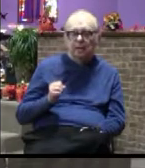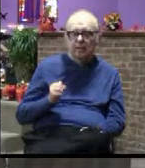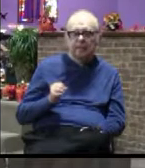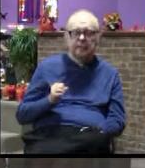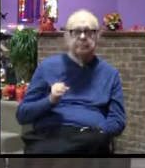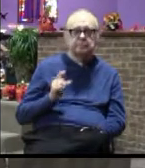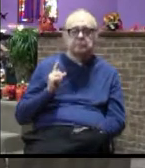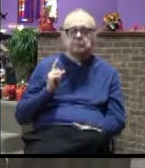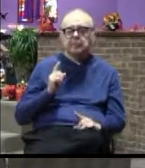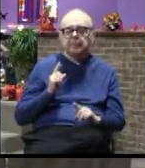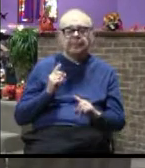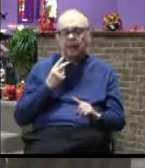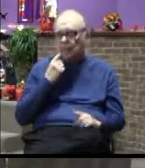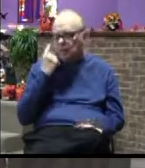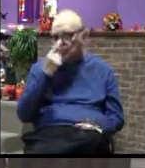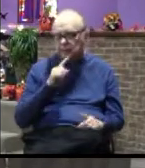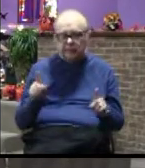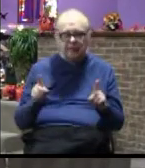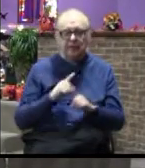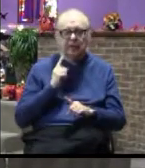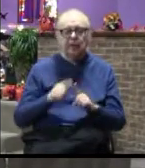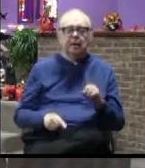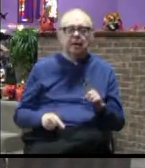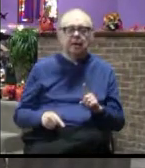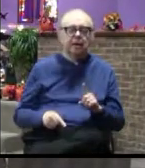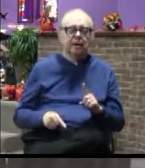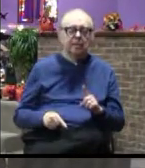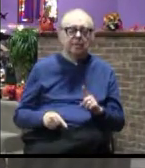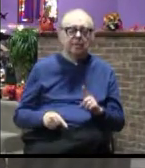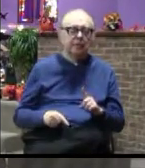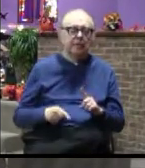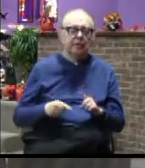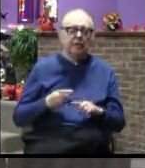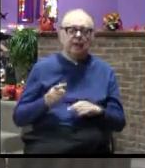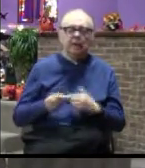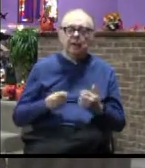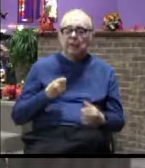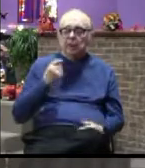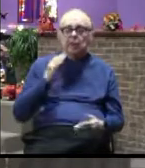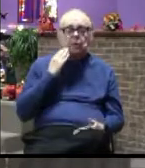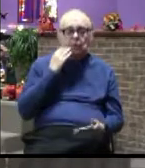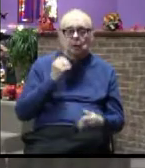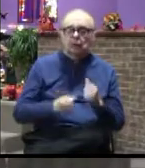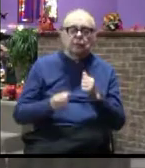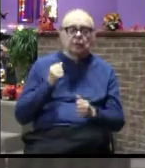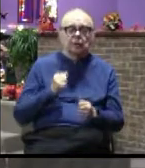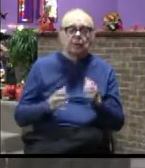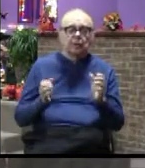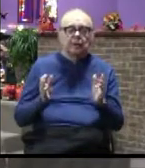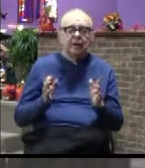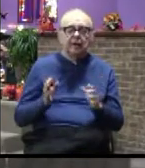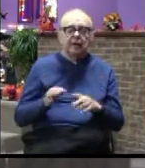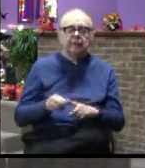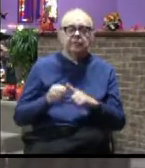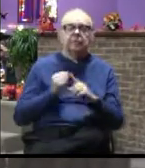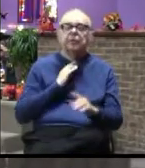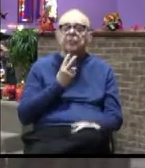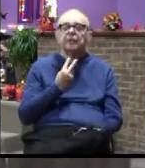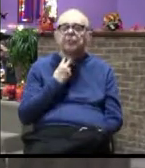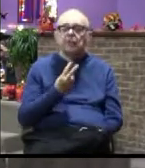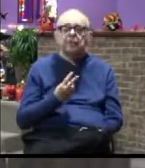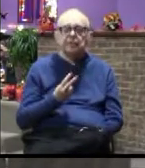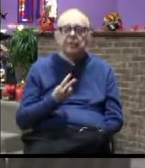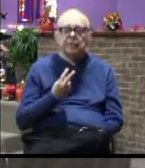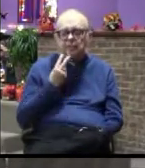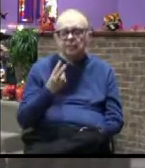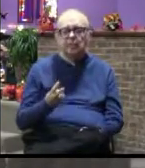all look the same so they can't tell each other apart except by their voice somehow they can do this okay so because have you ever seen a penguin